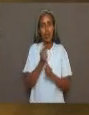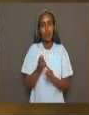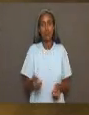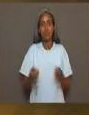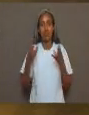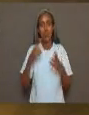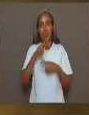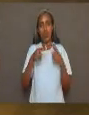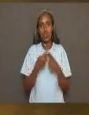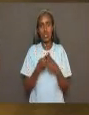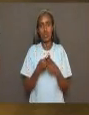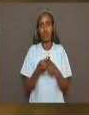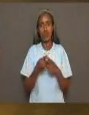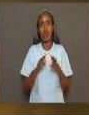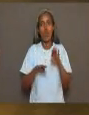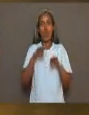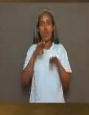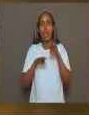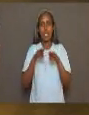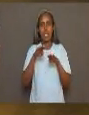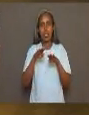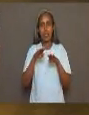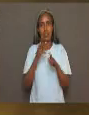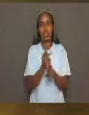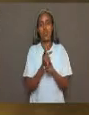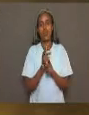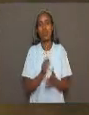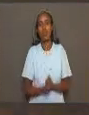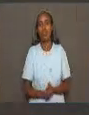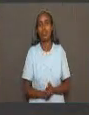units to compensate for the loss.